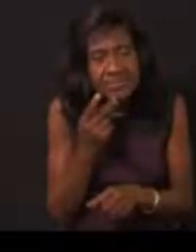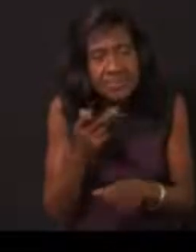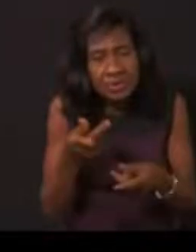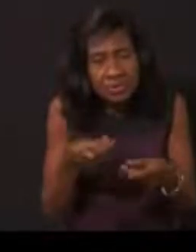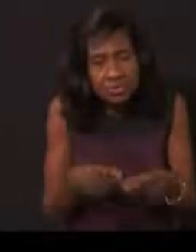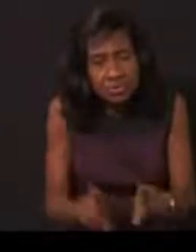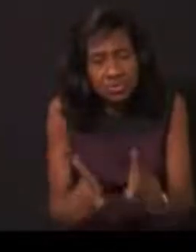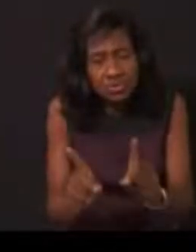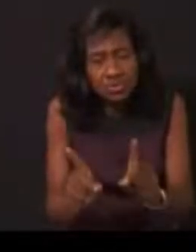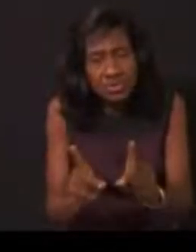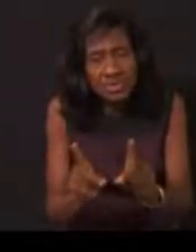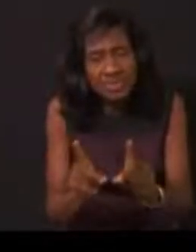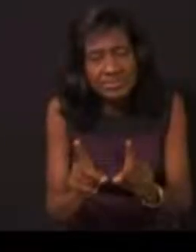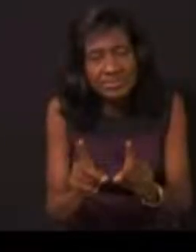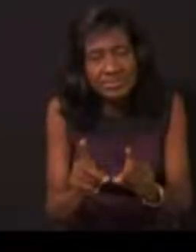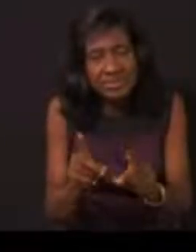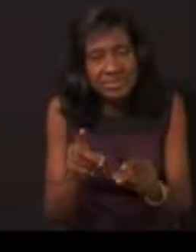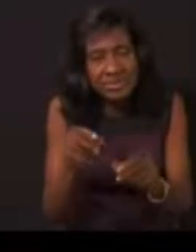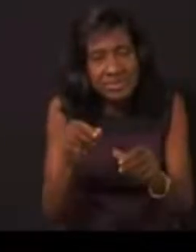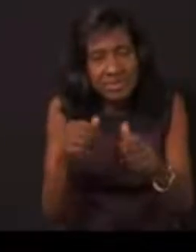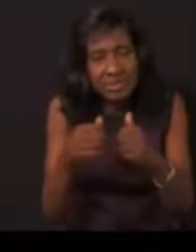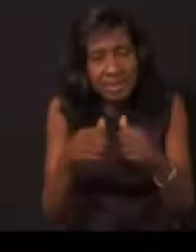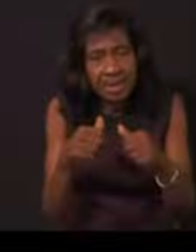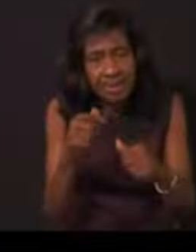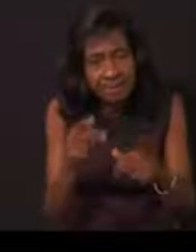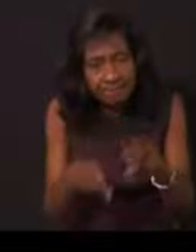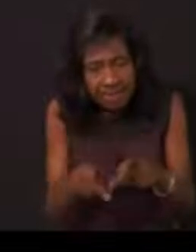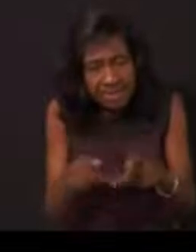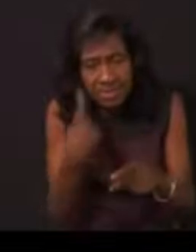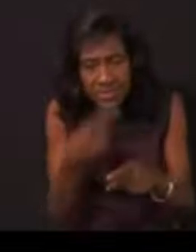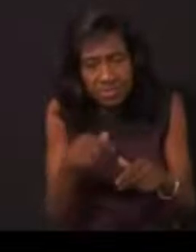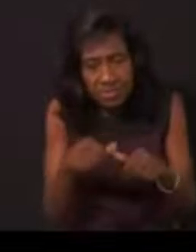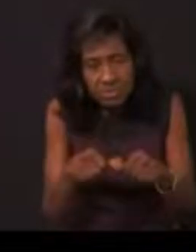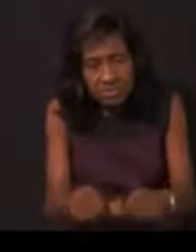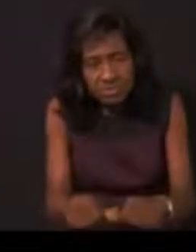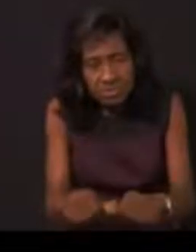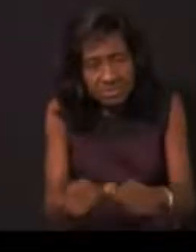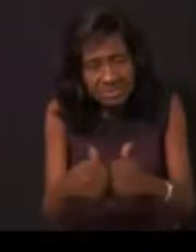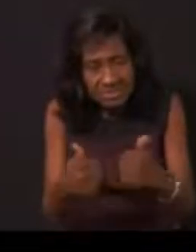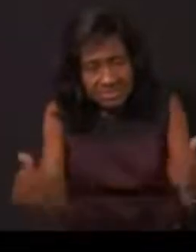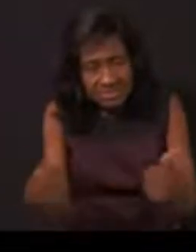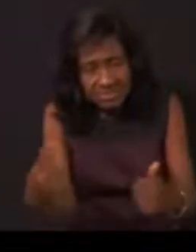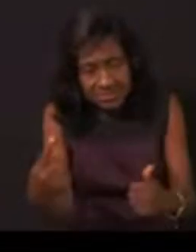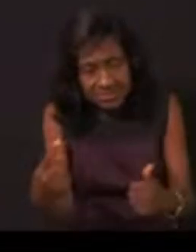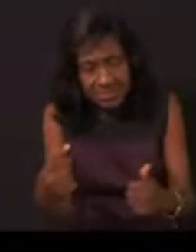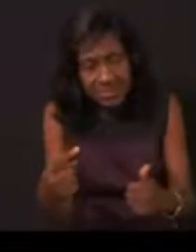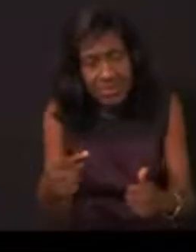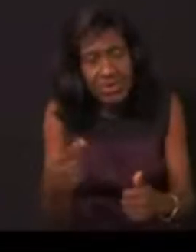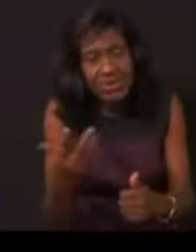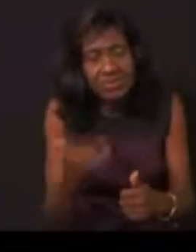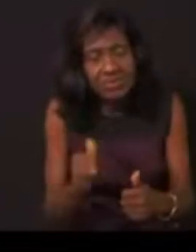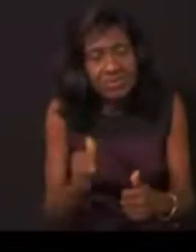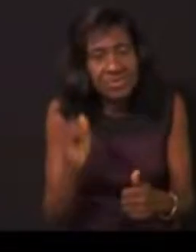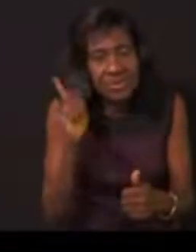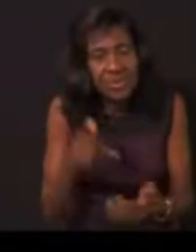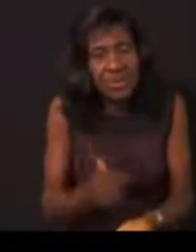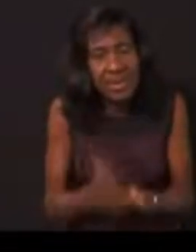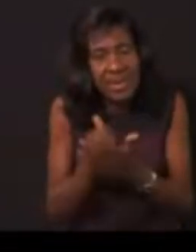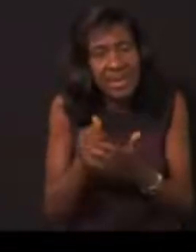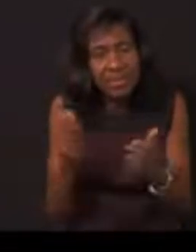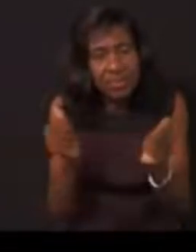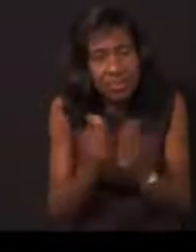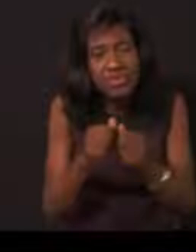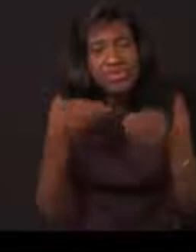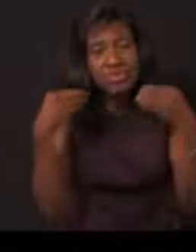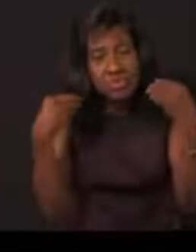quarantine, the HSA and Public Health have also coordinated grocery assistance through the flu hotline. I must